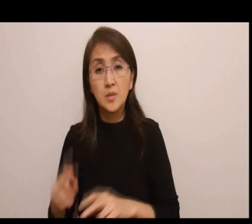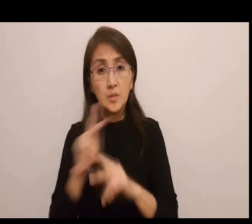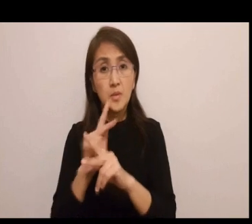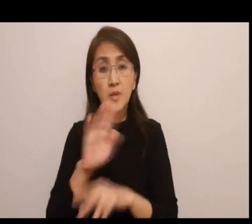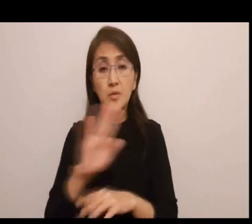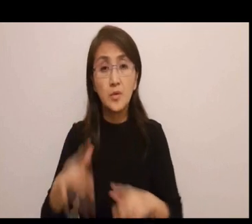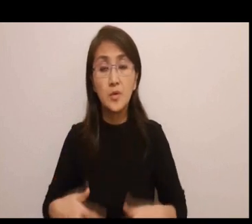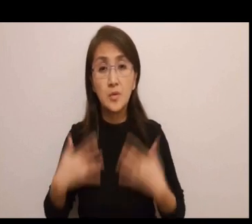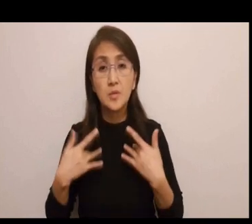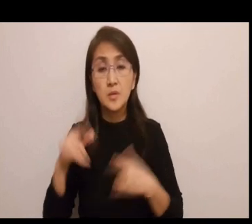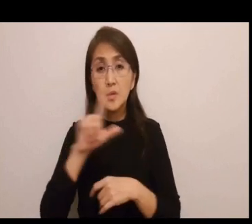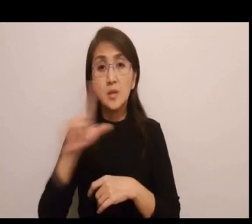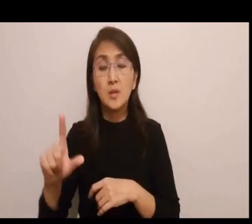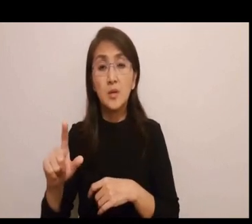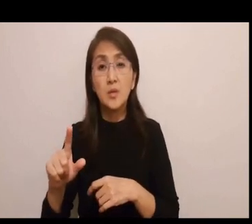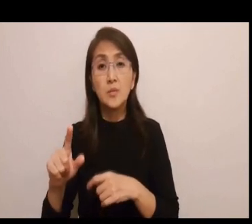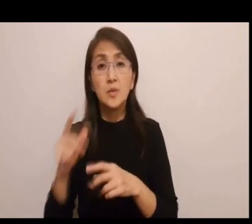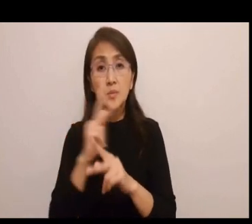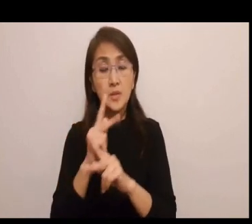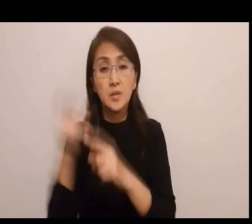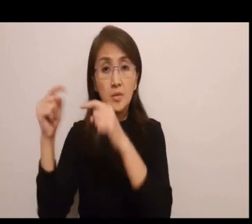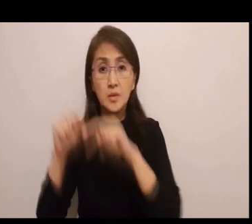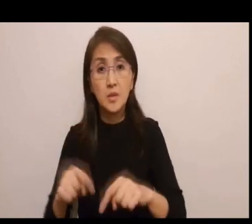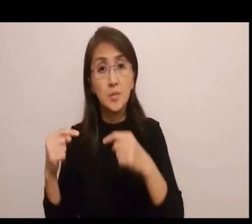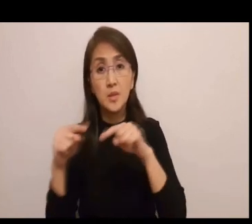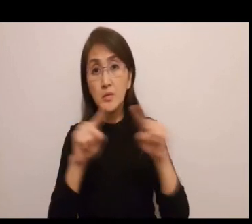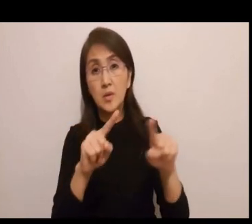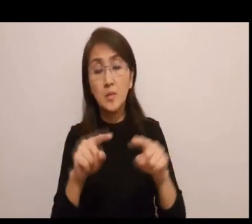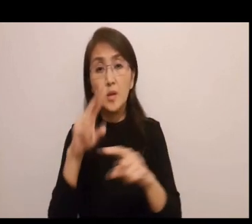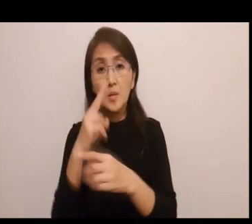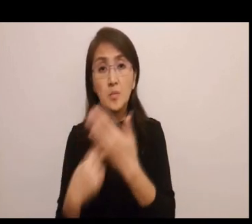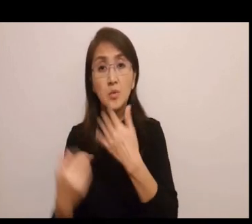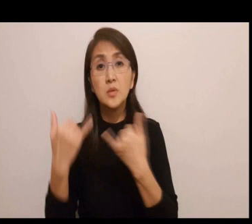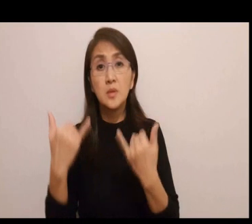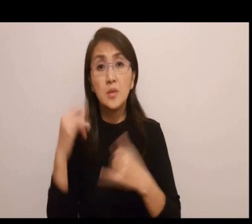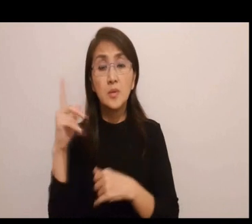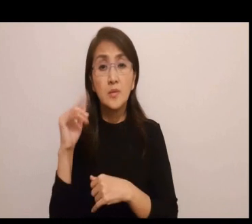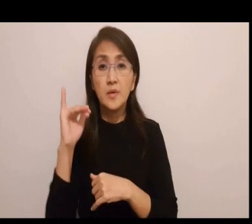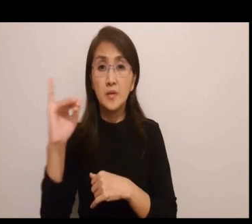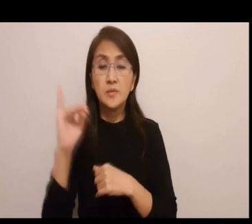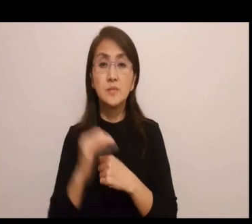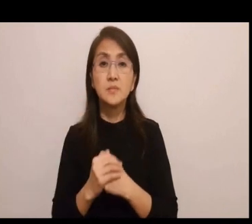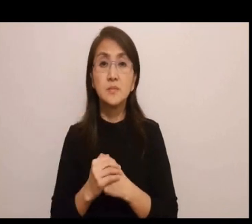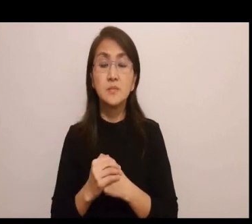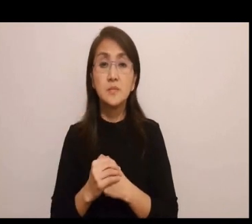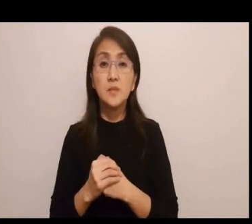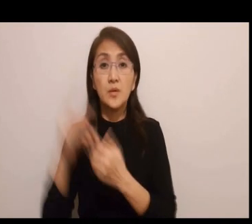He will guard your life. The Lord will guard your coming and your going, both now and forever.